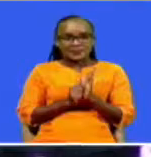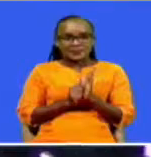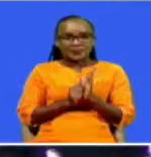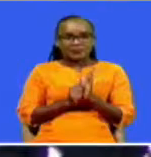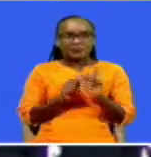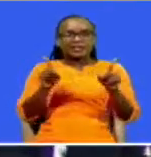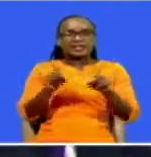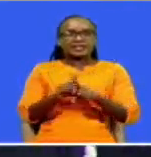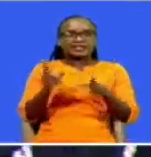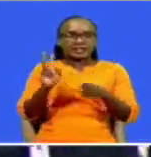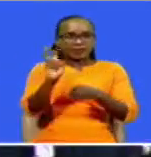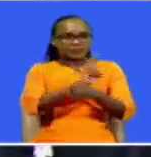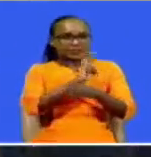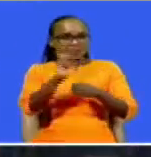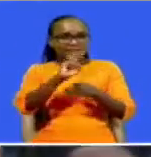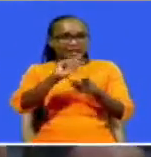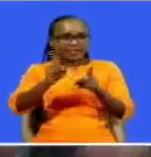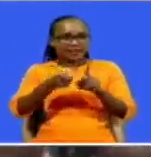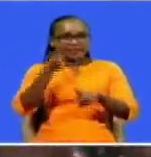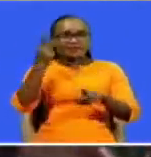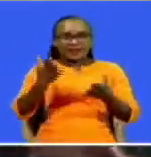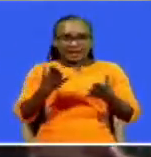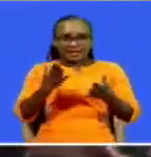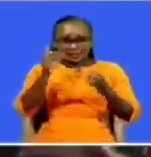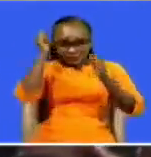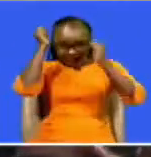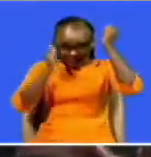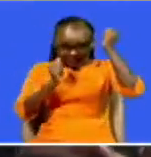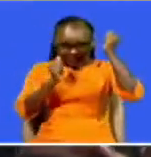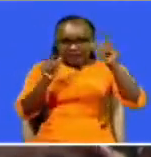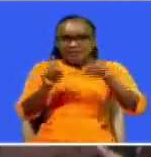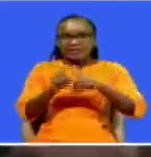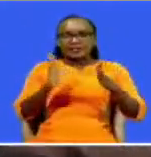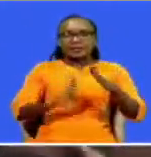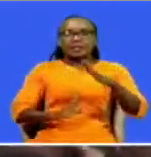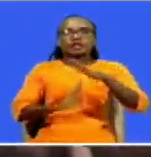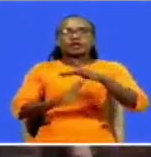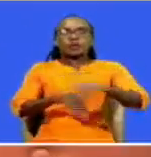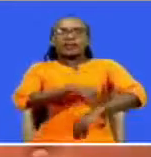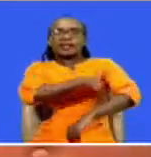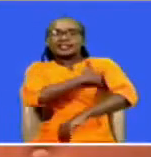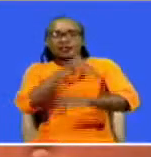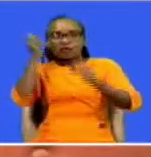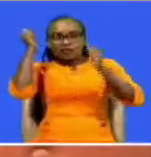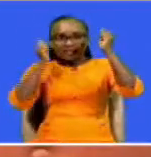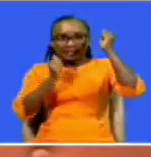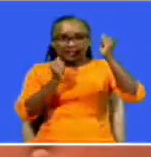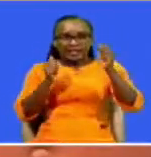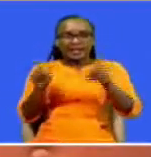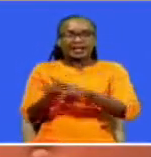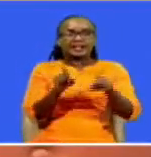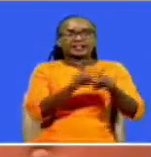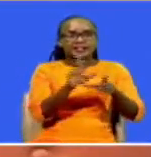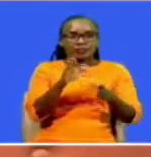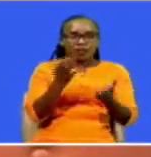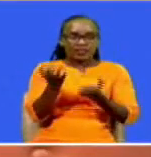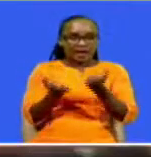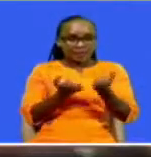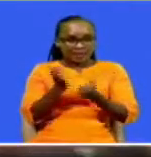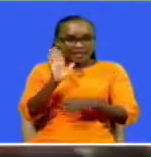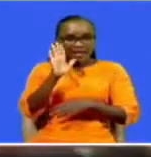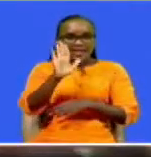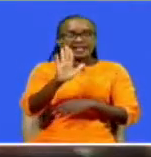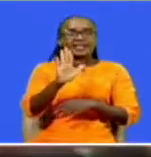after inspecting his first guard of honor as the Commander-in-Chief of the Kenya Defense Forces, it was time for business. In